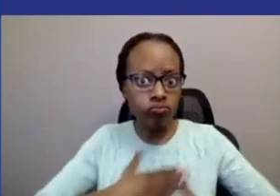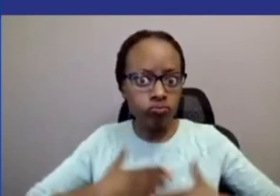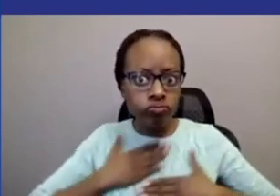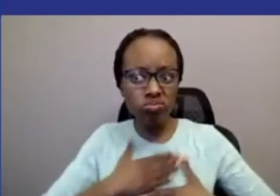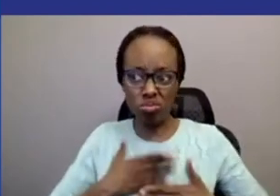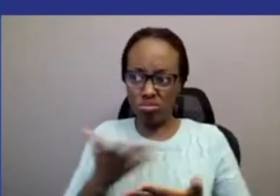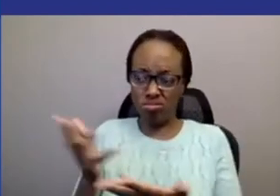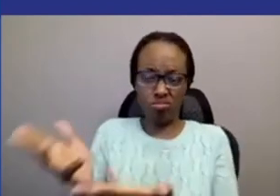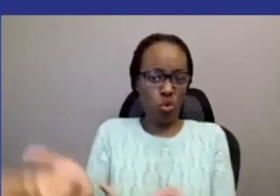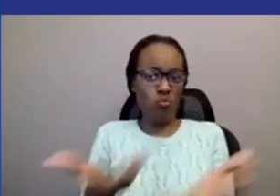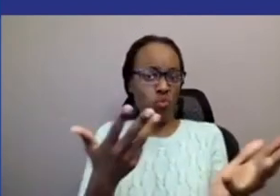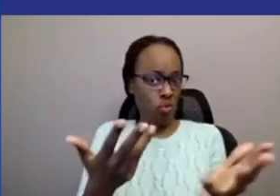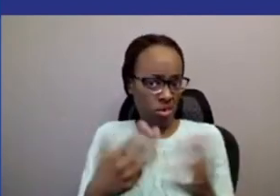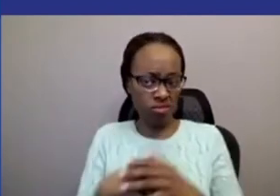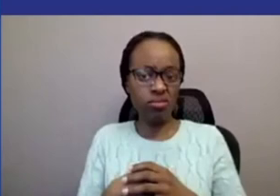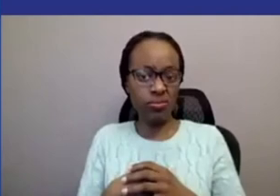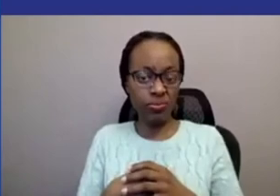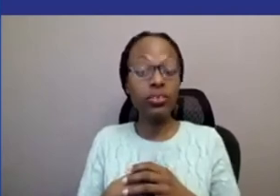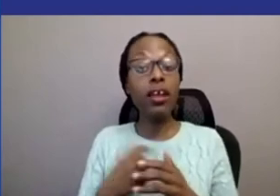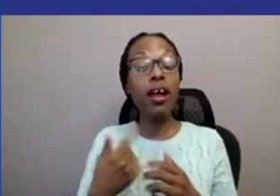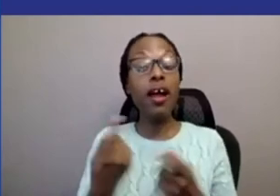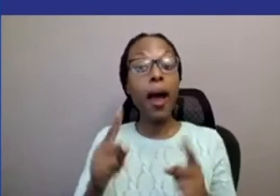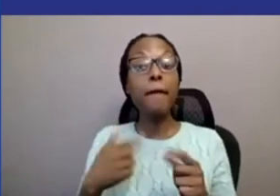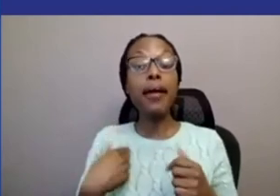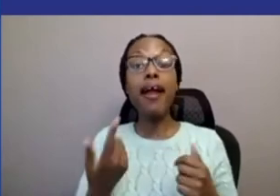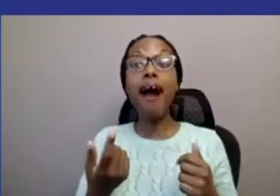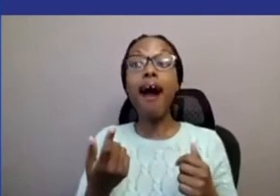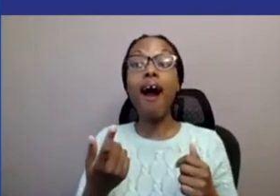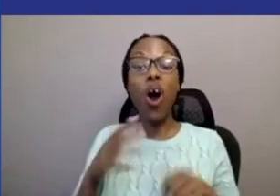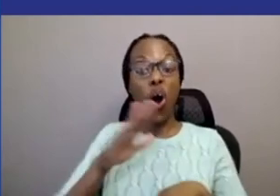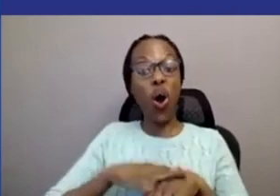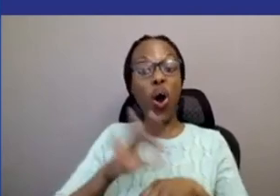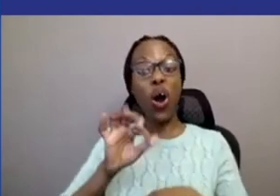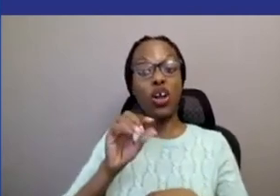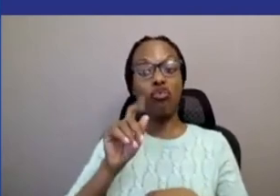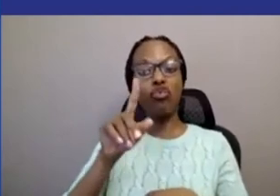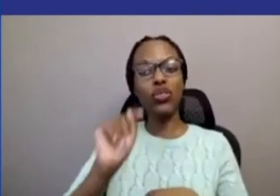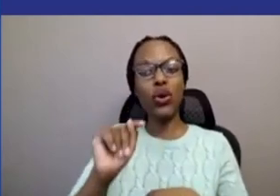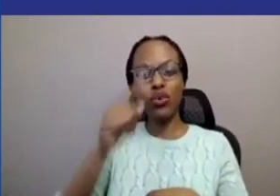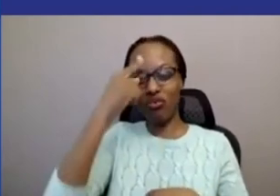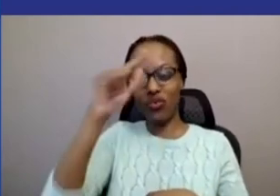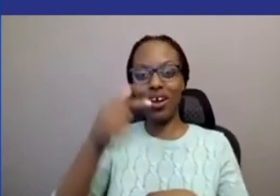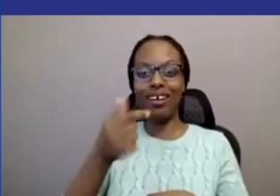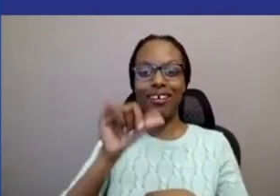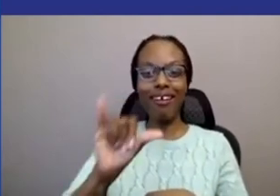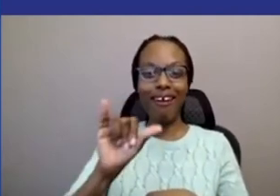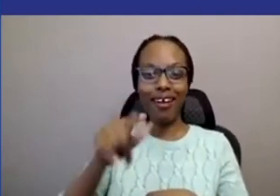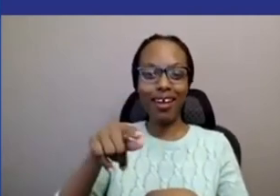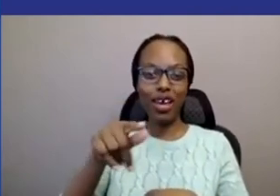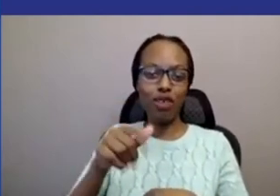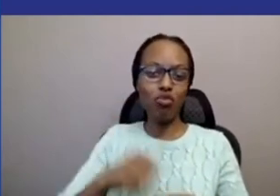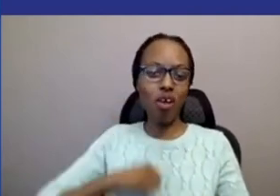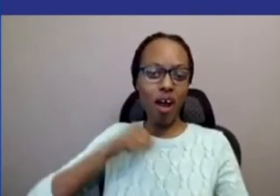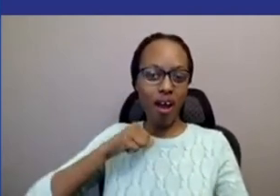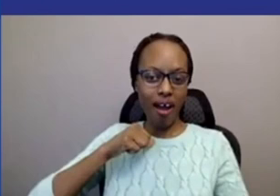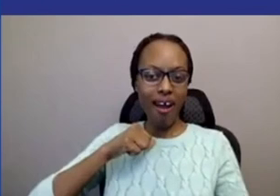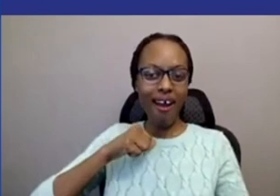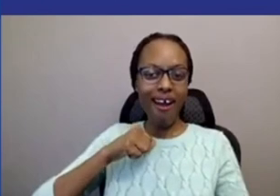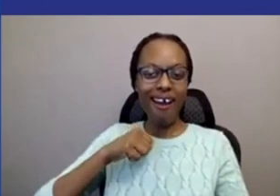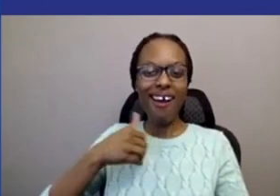those opportunities. I threw a ball on a float for Gay Pride, first time it's ever been done, coupled